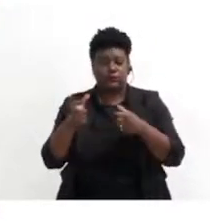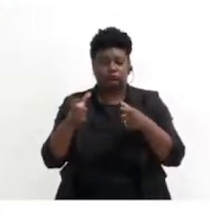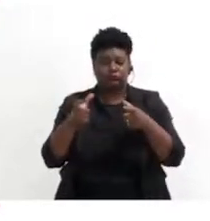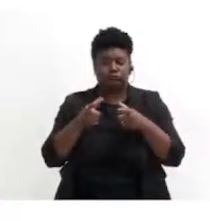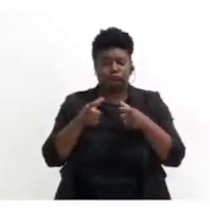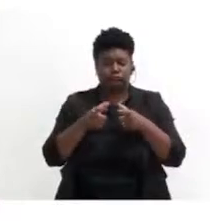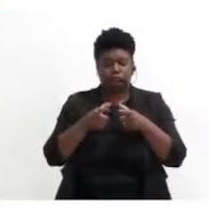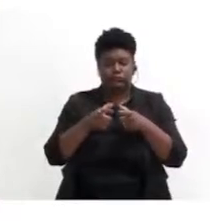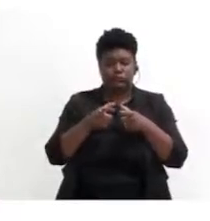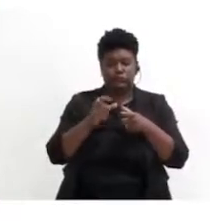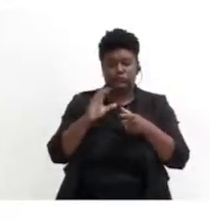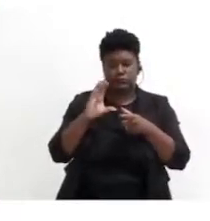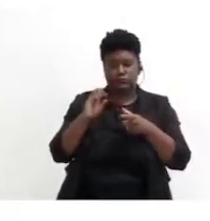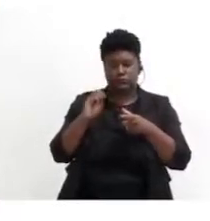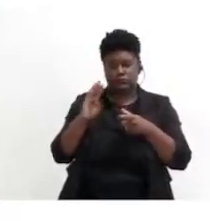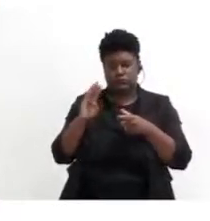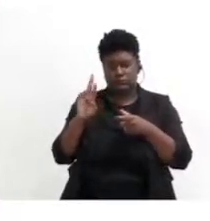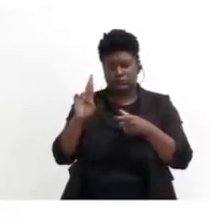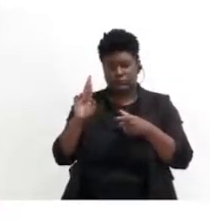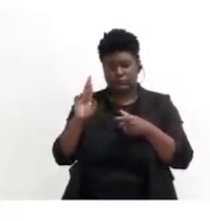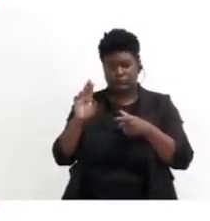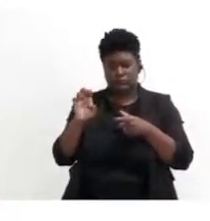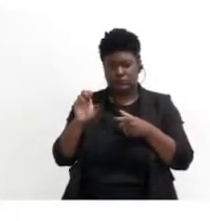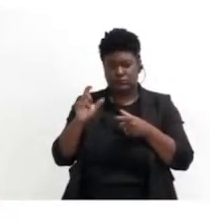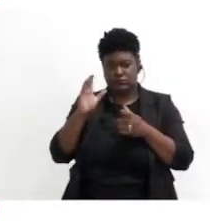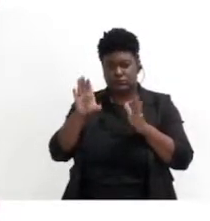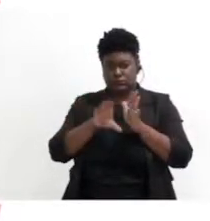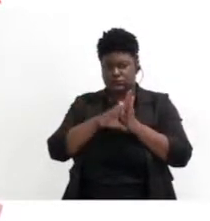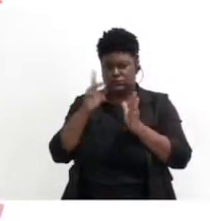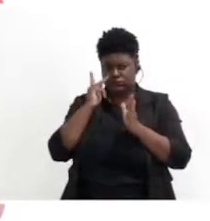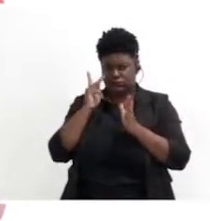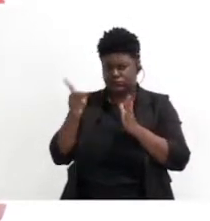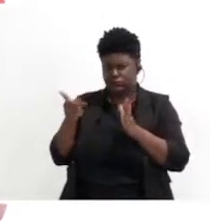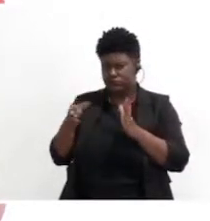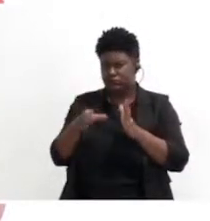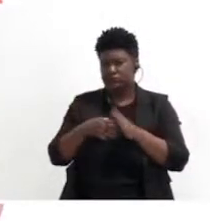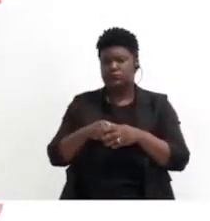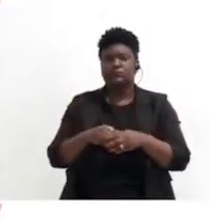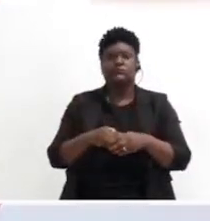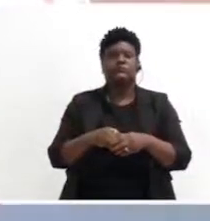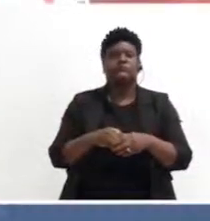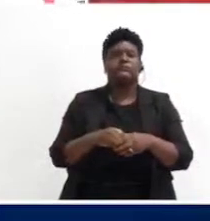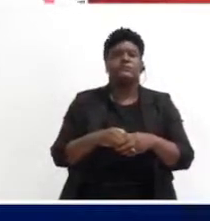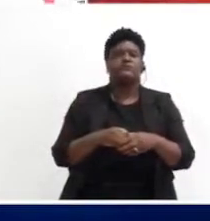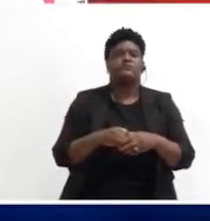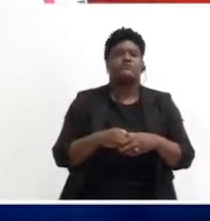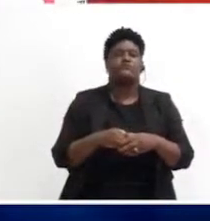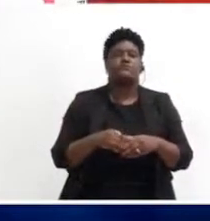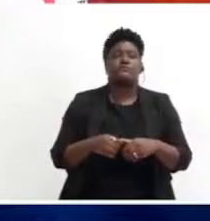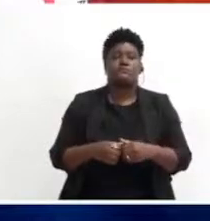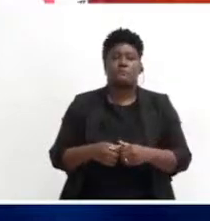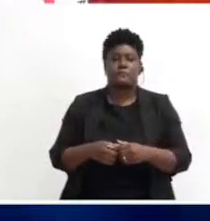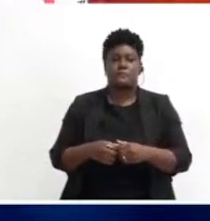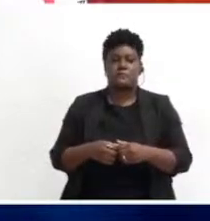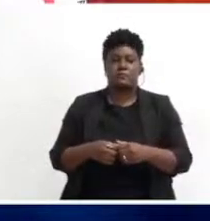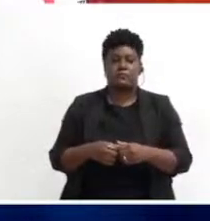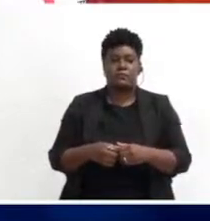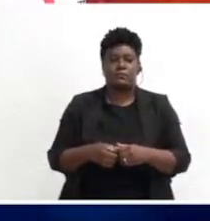right. The copper part, and then in this one in particular has a nickel layer over it, and then the solder.